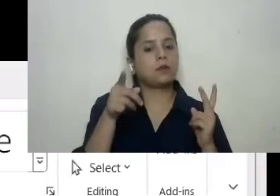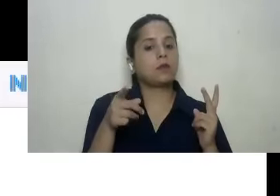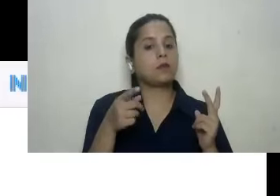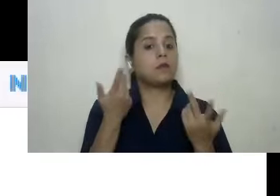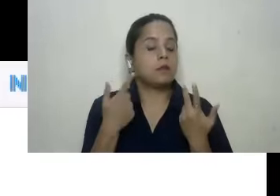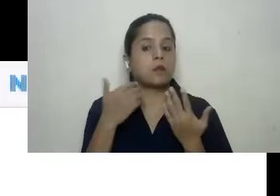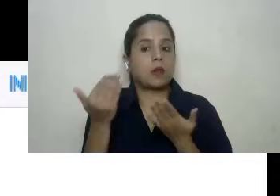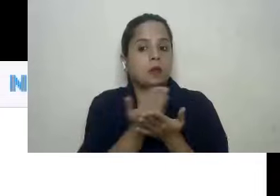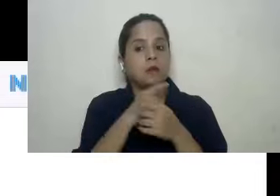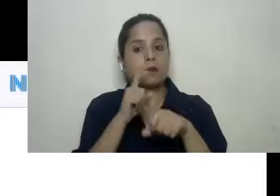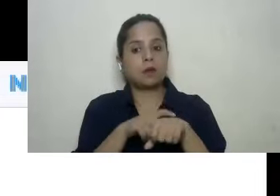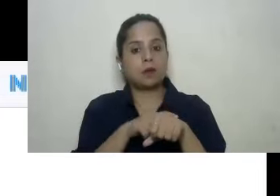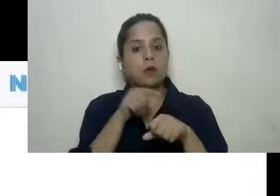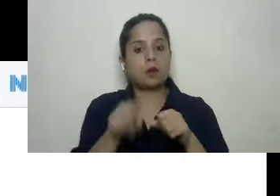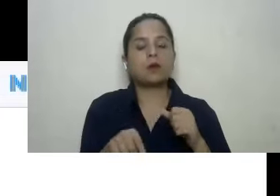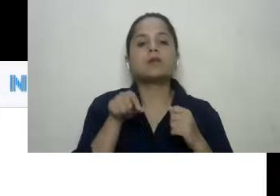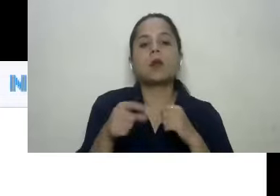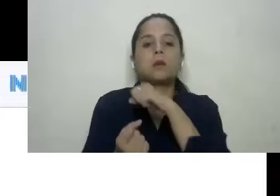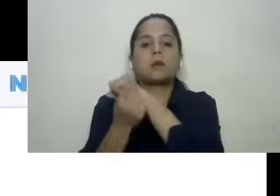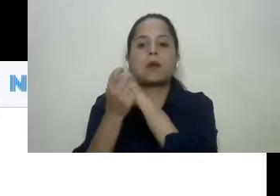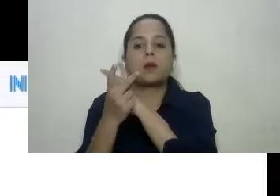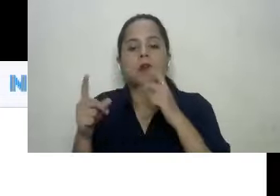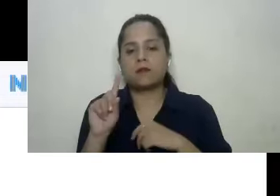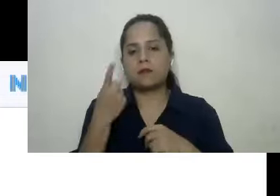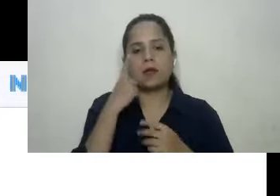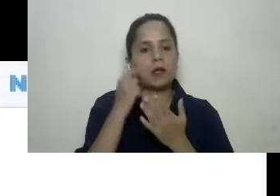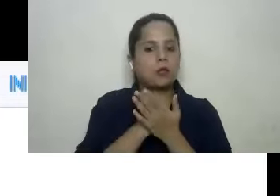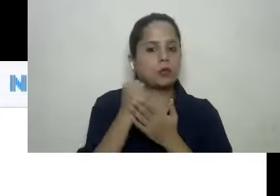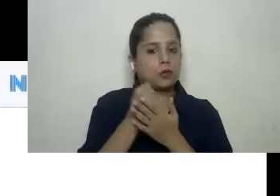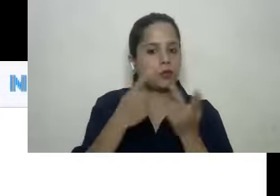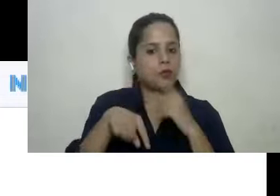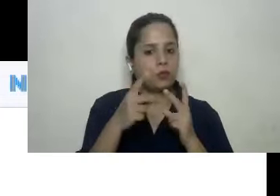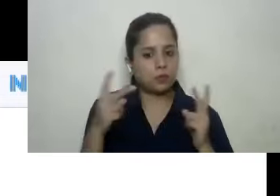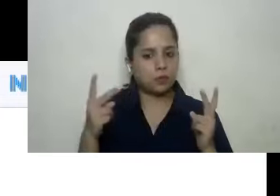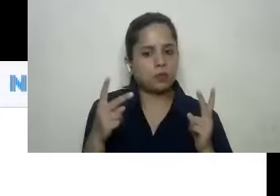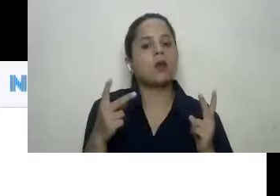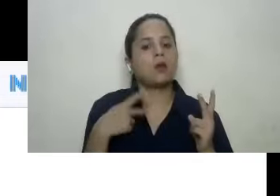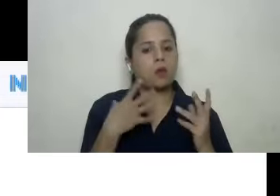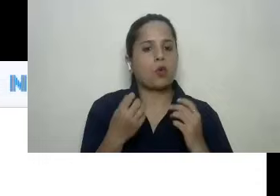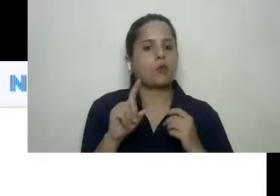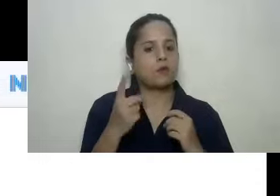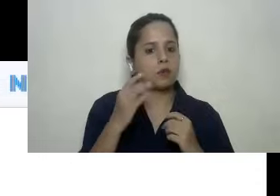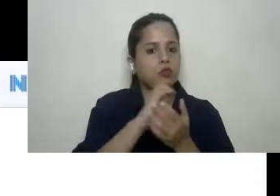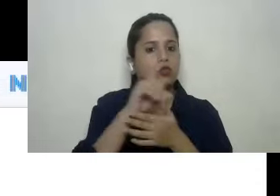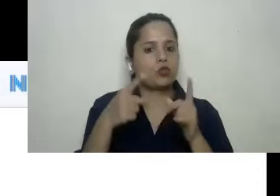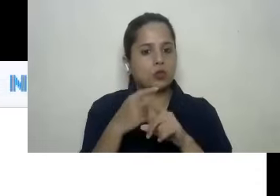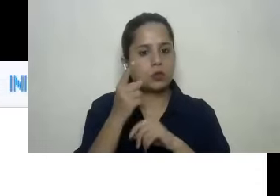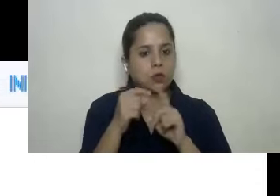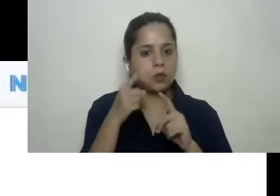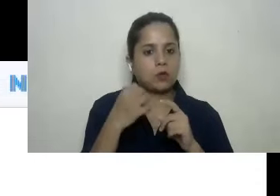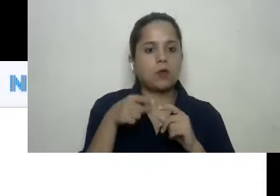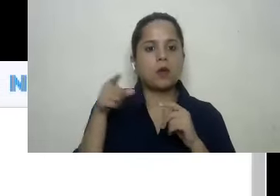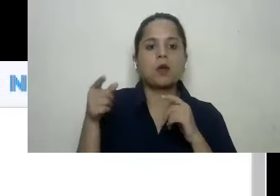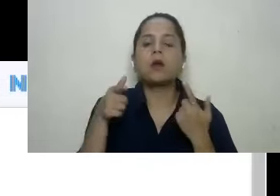time, we created a list of prompts, and let's try the first one. So we want ChatGPT to create a poem on weather, and let's see